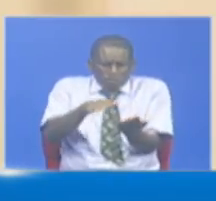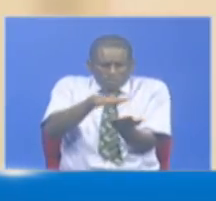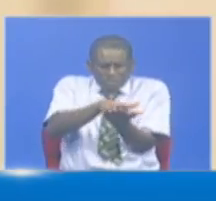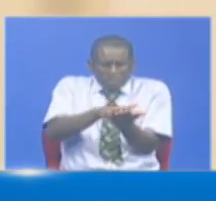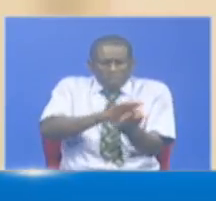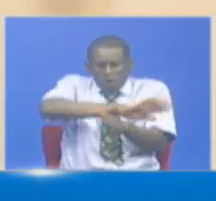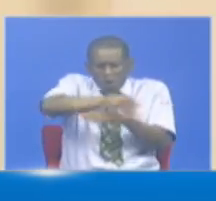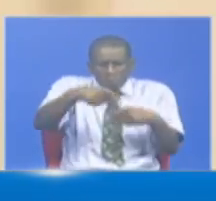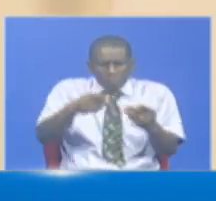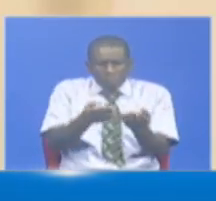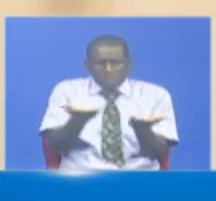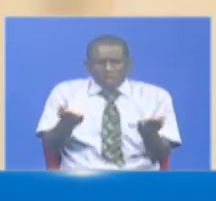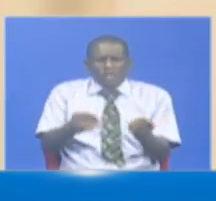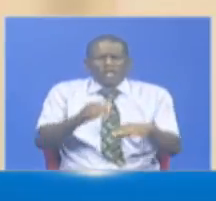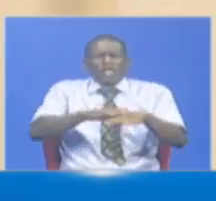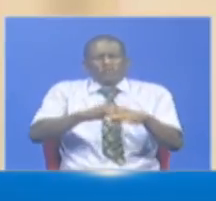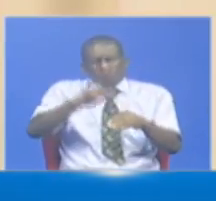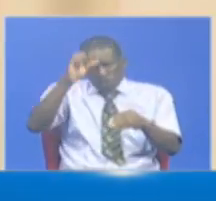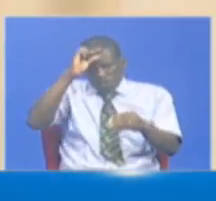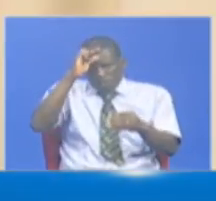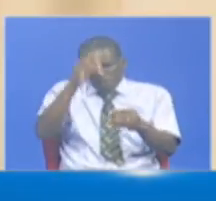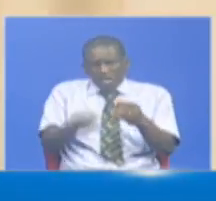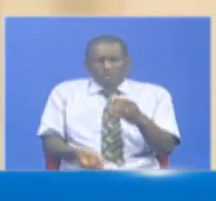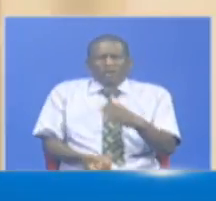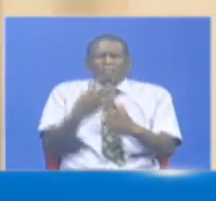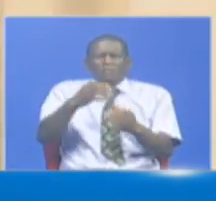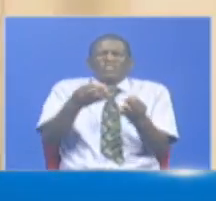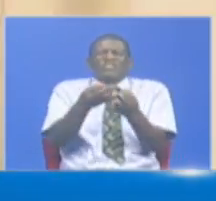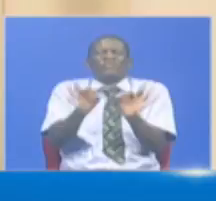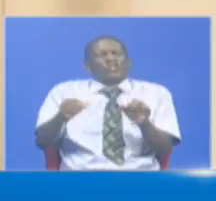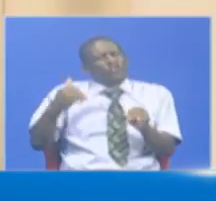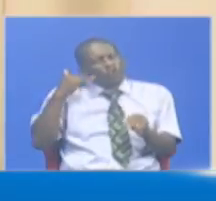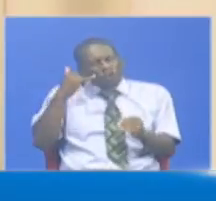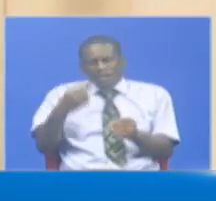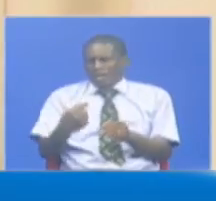It's good that the government has put in place a toll-free number.